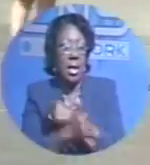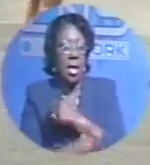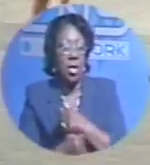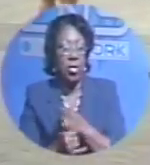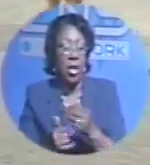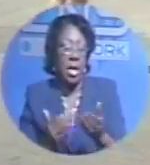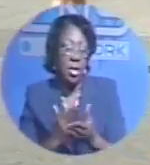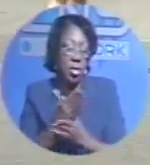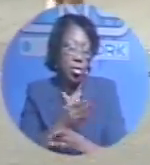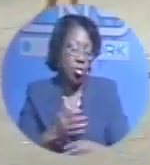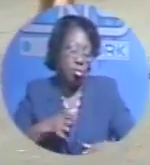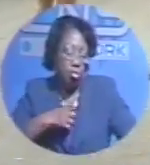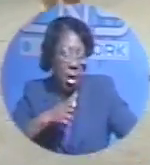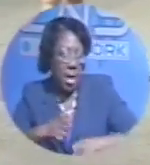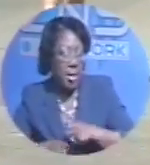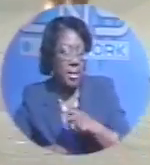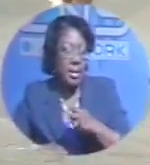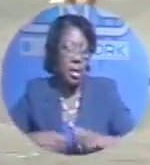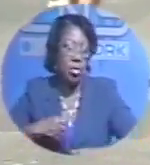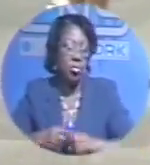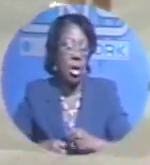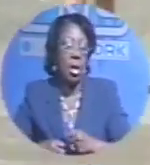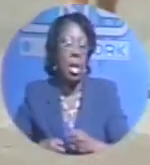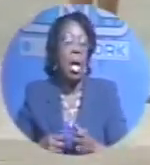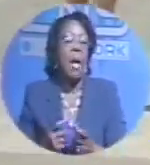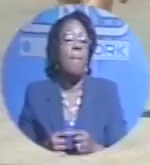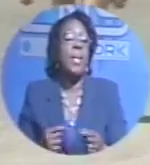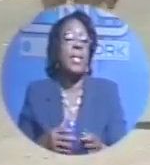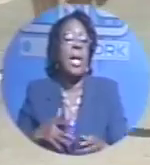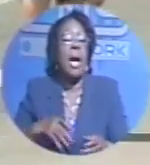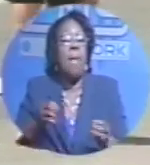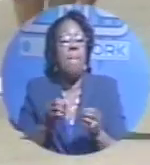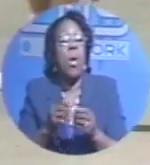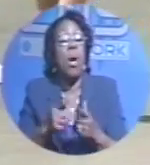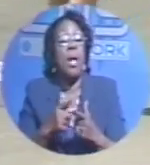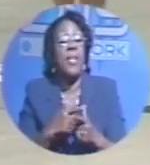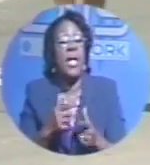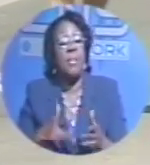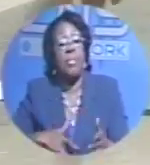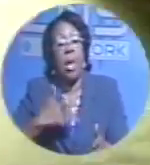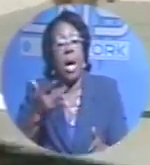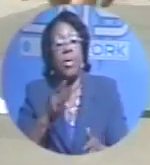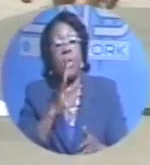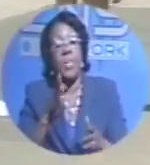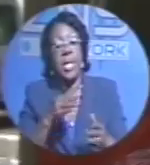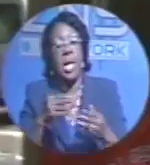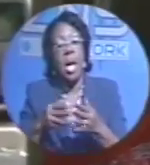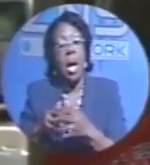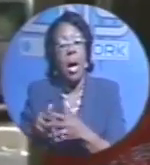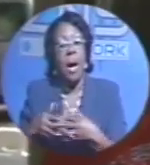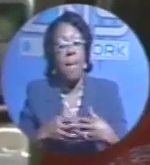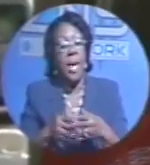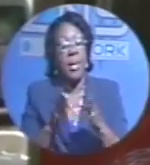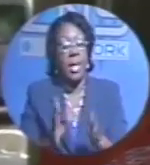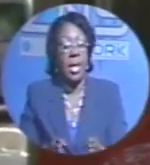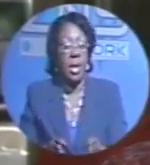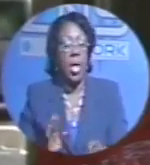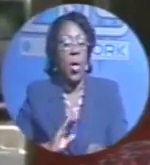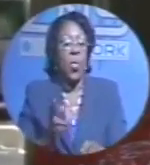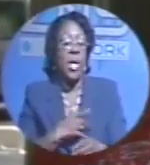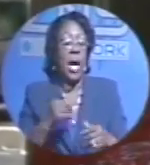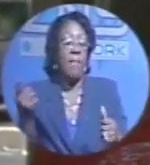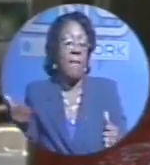through its trials and struggles. But despite it all, they are more than proud to be American. It's a big struggle. I mean, we have our first black